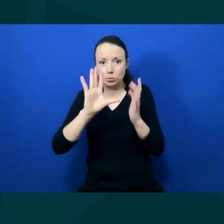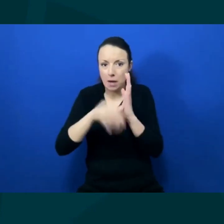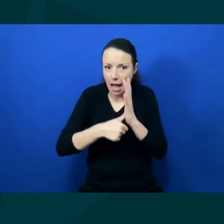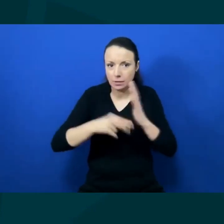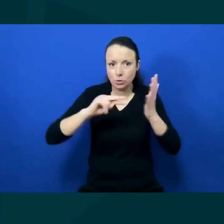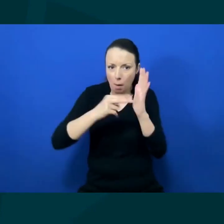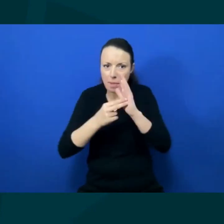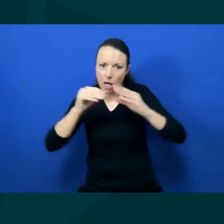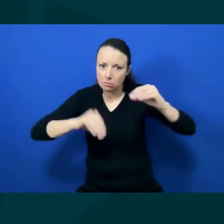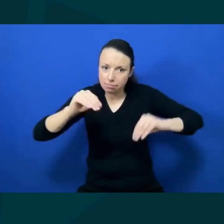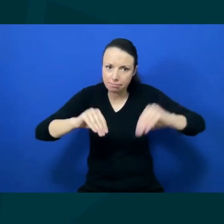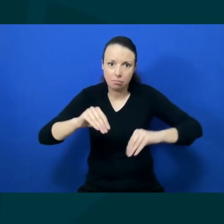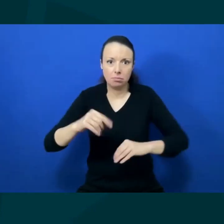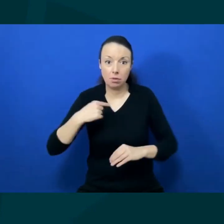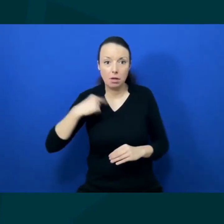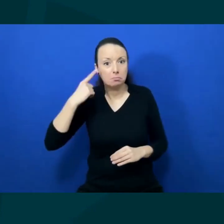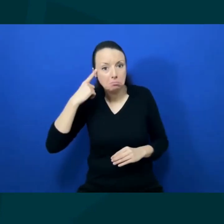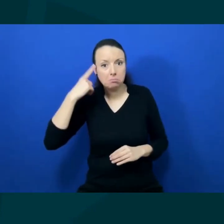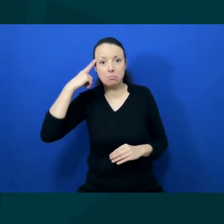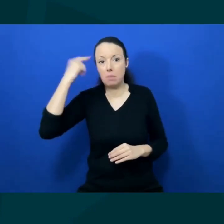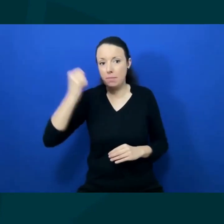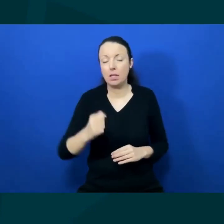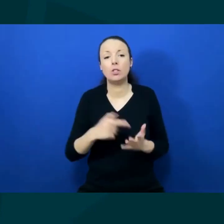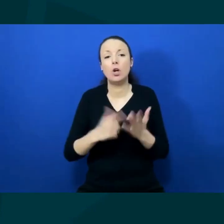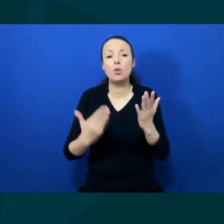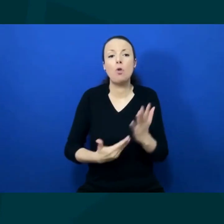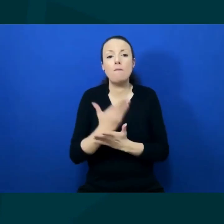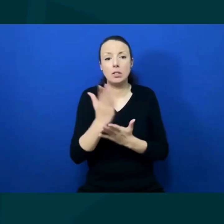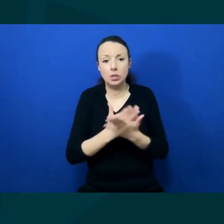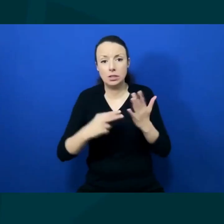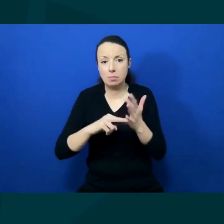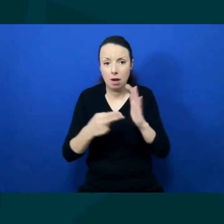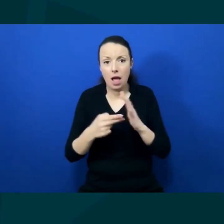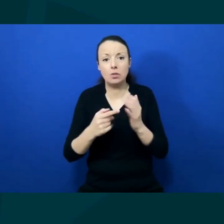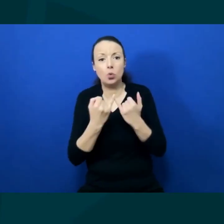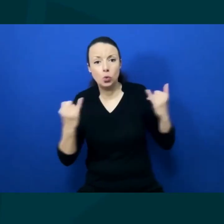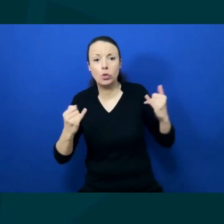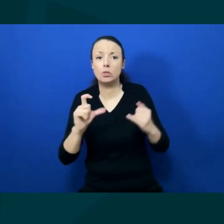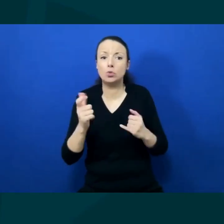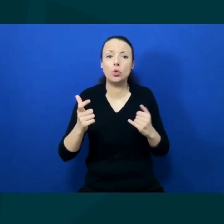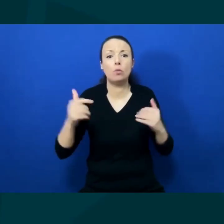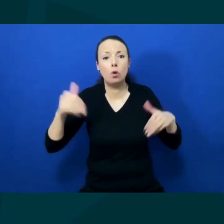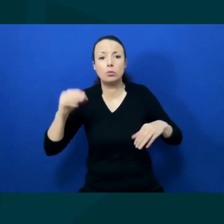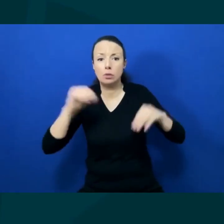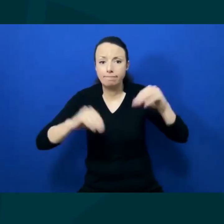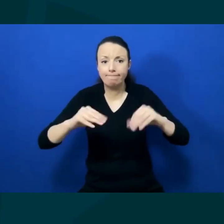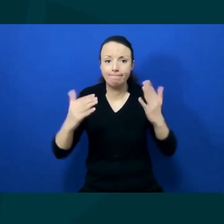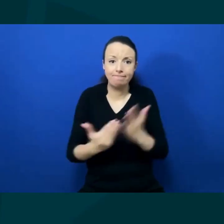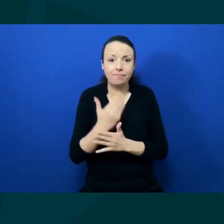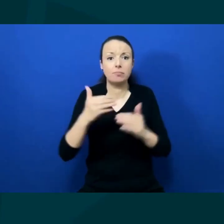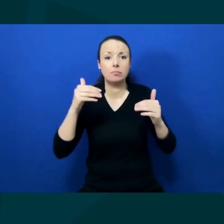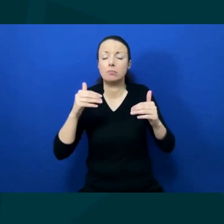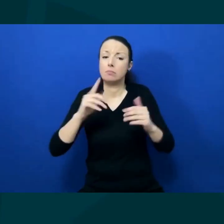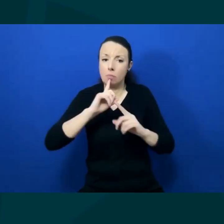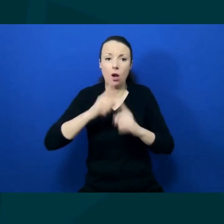also a kind of infrastructure. Wherever we're planning new districts, new parts of the city, it is